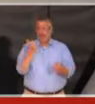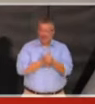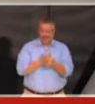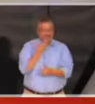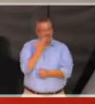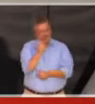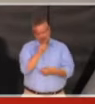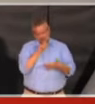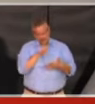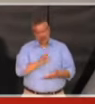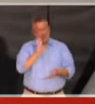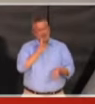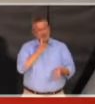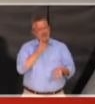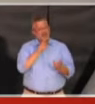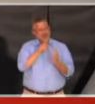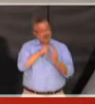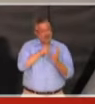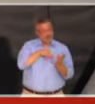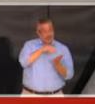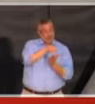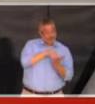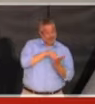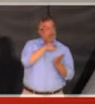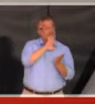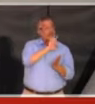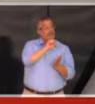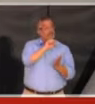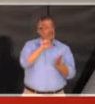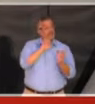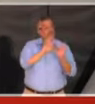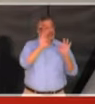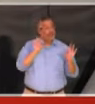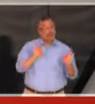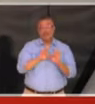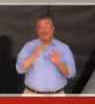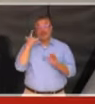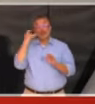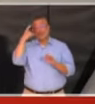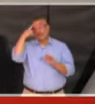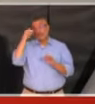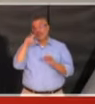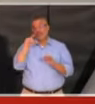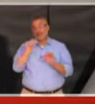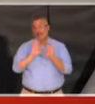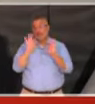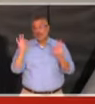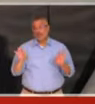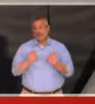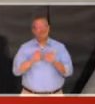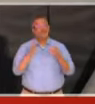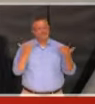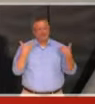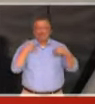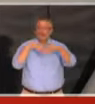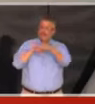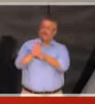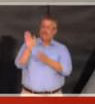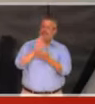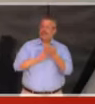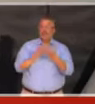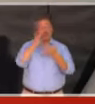school student is going to either fill it out, either the FAFSA form or the California Dream Act form, to open the doors for college. If they